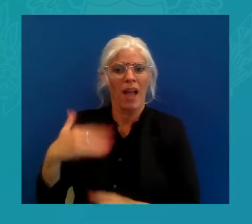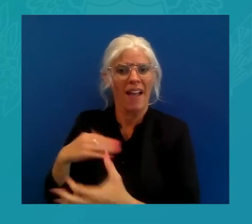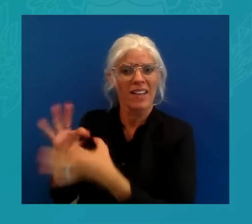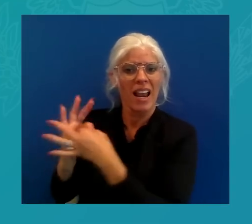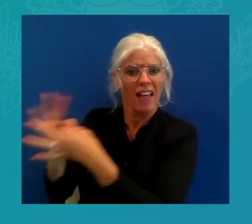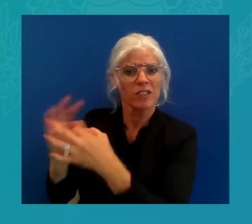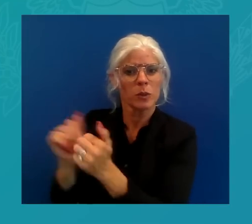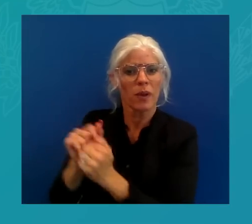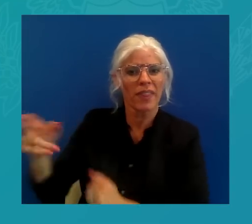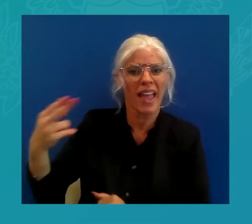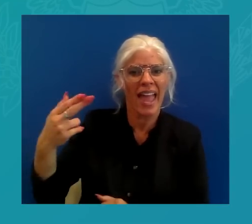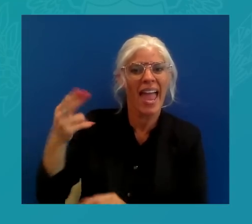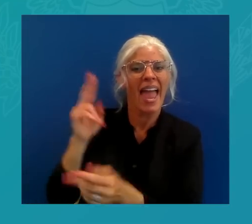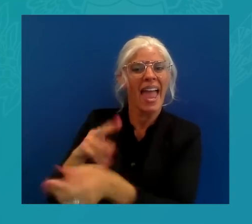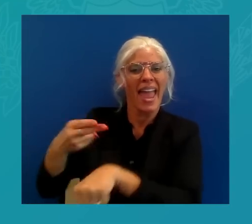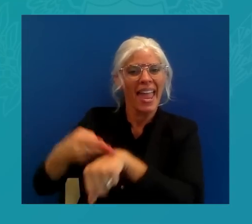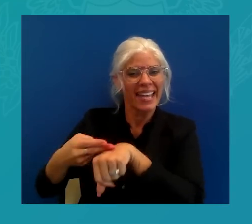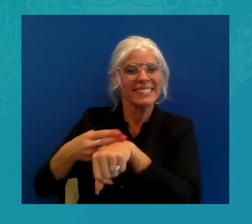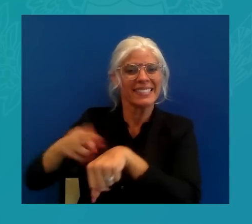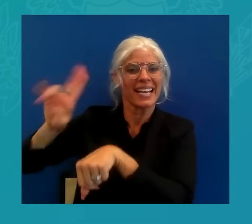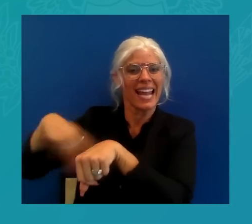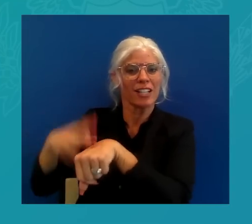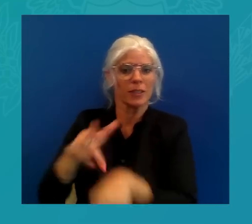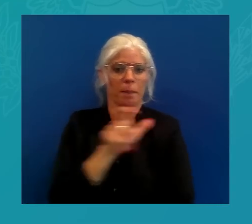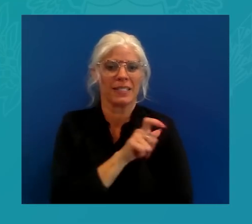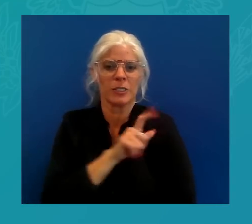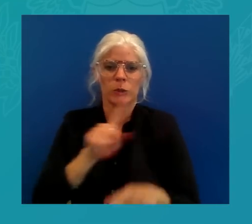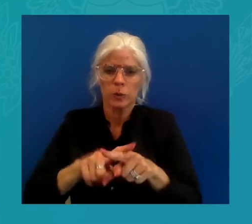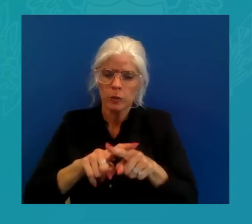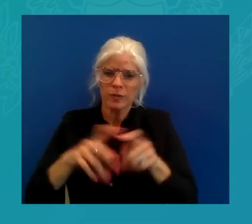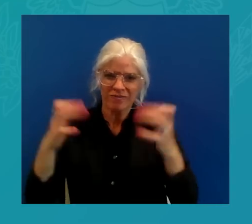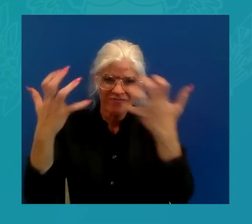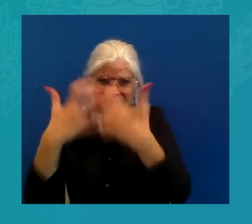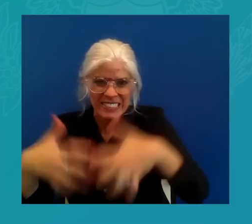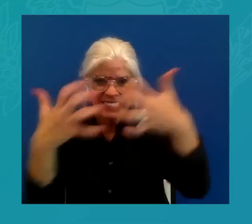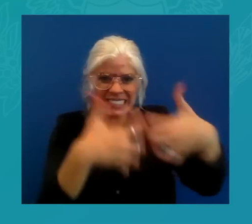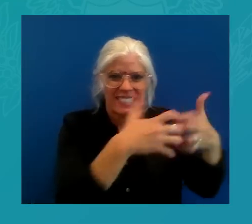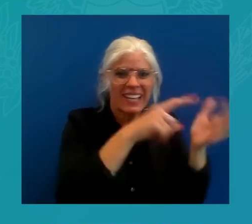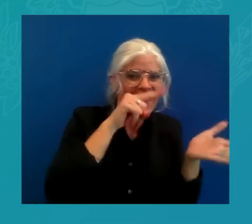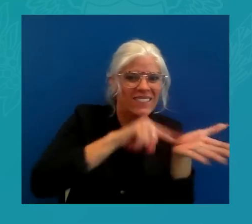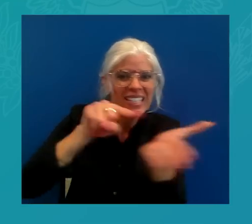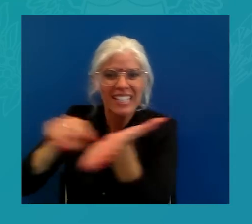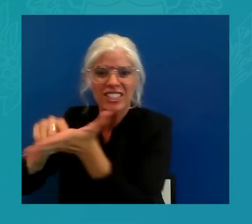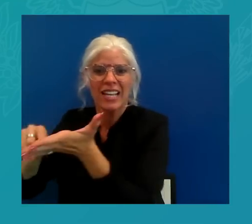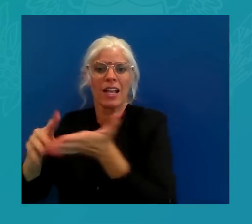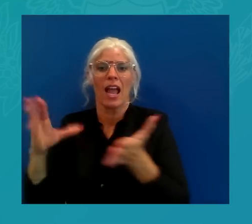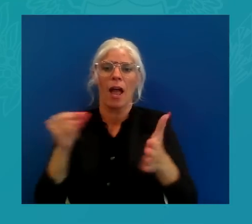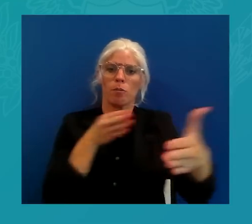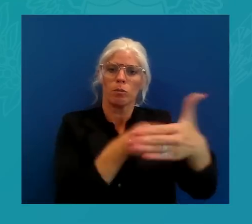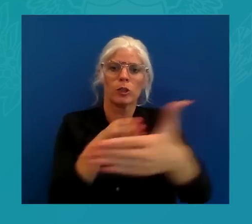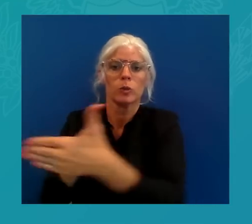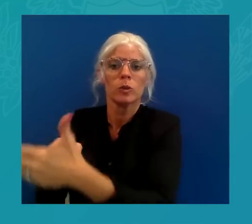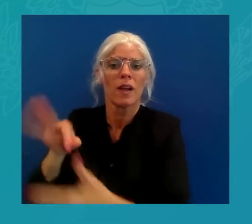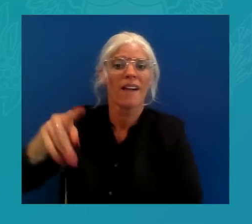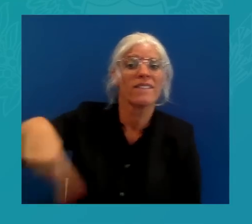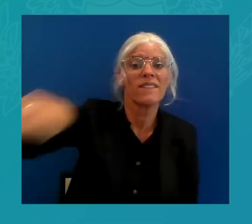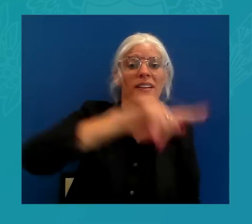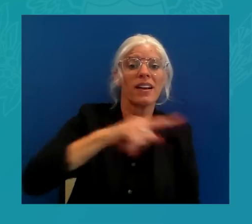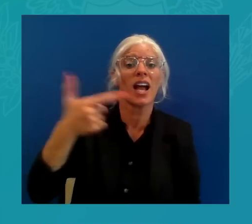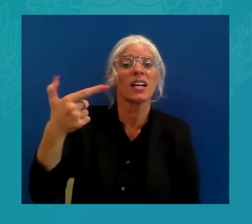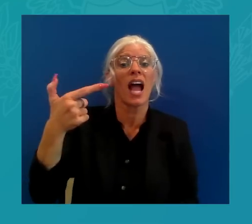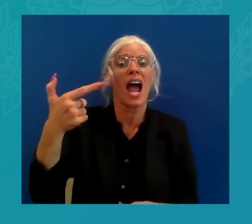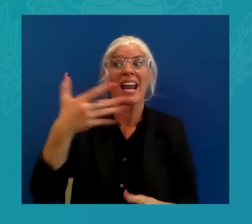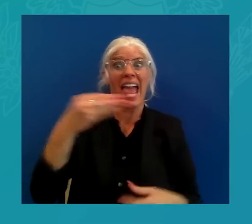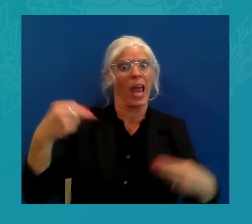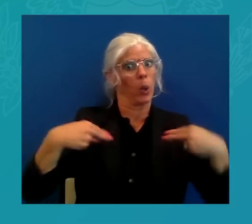to facilitate investigation and prosecution of firearms and human trafficking, which affects the entire